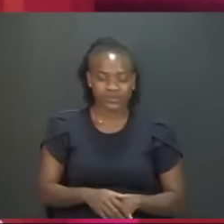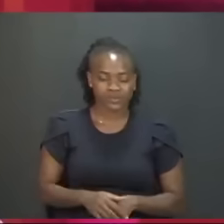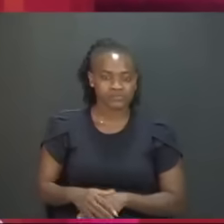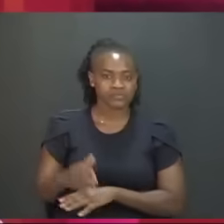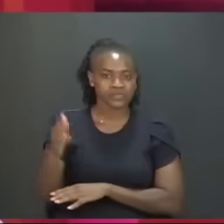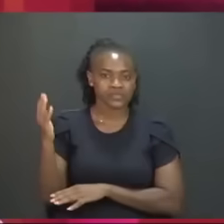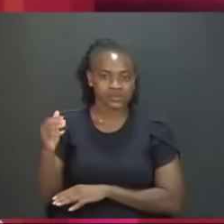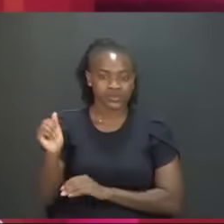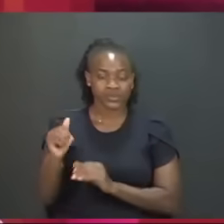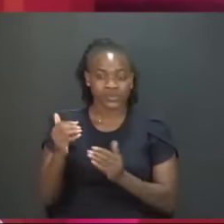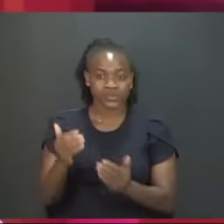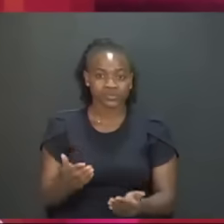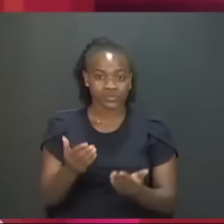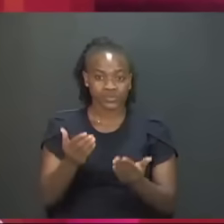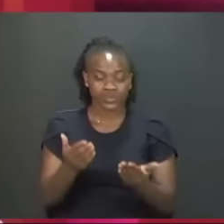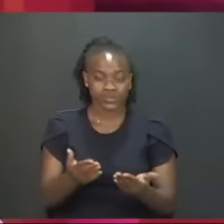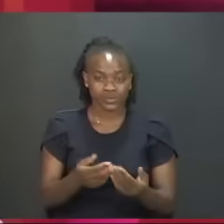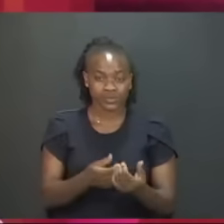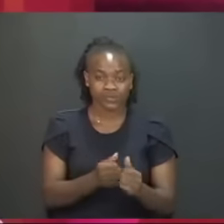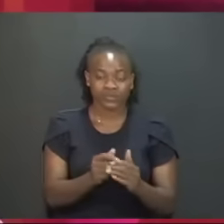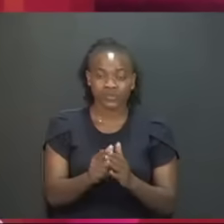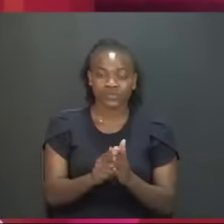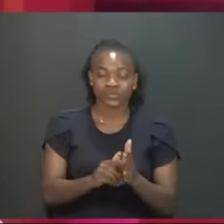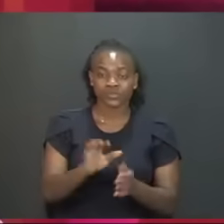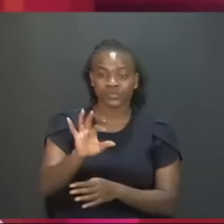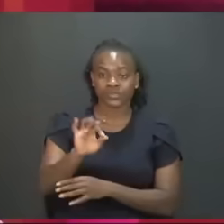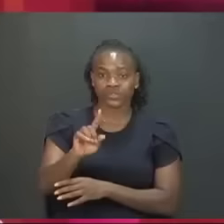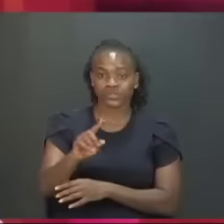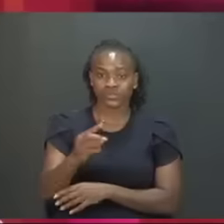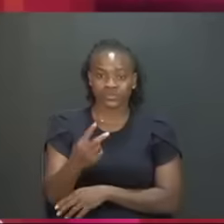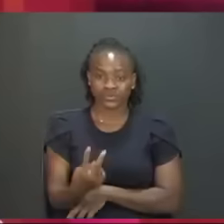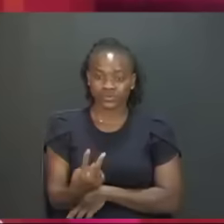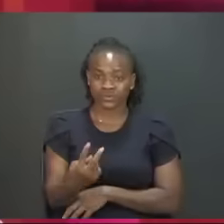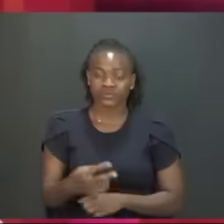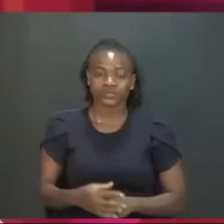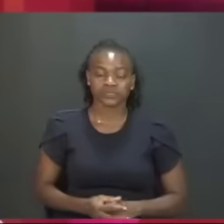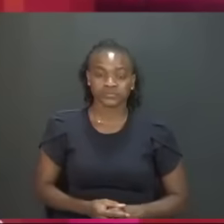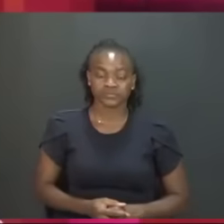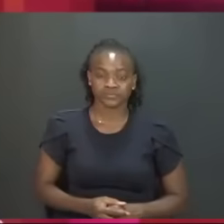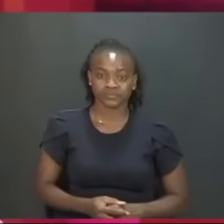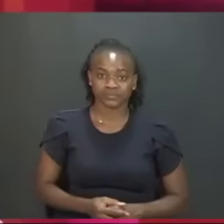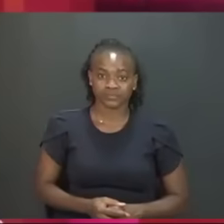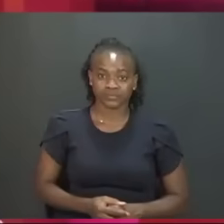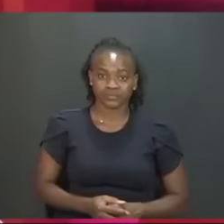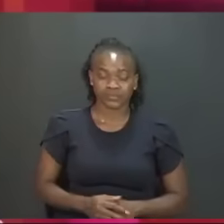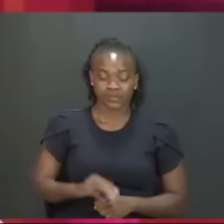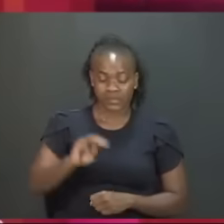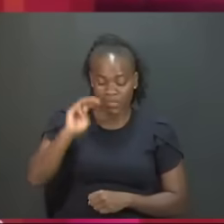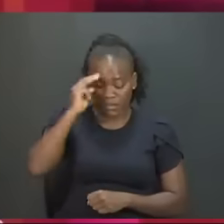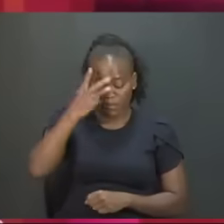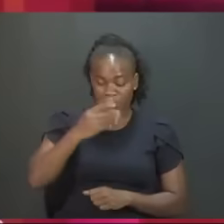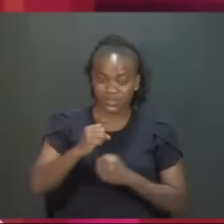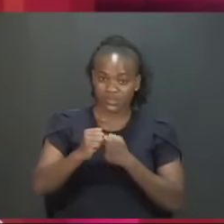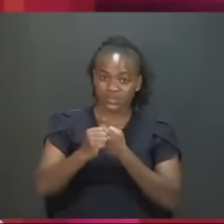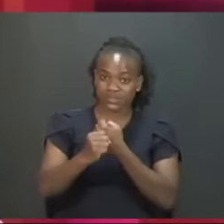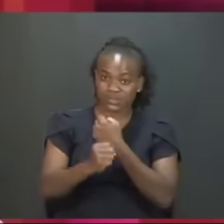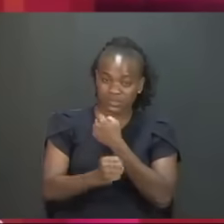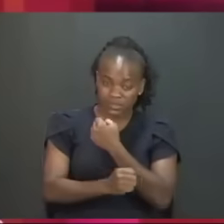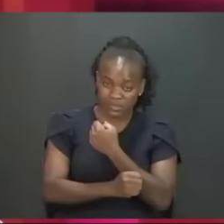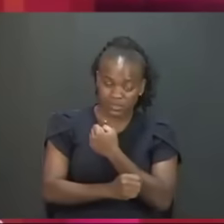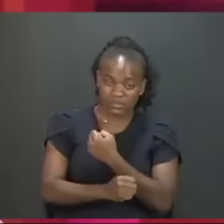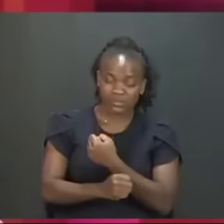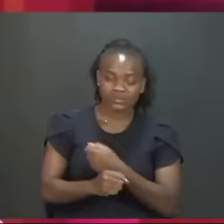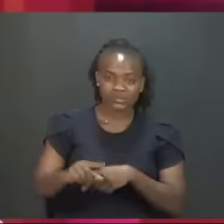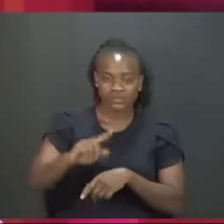Statements may be made pursuant to Order 91-2 by Ministers of State on